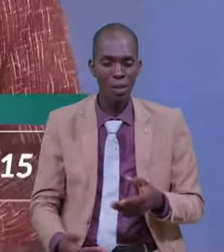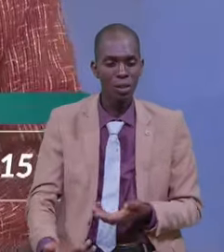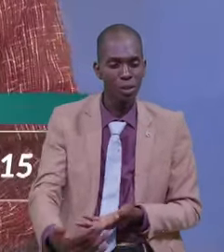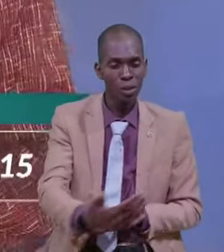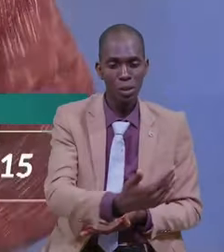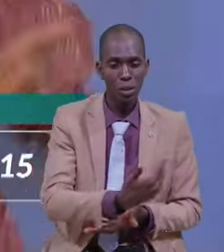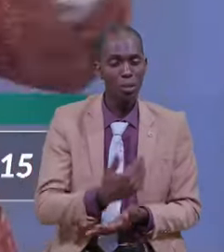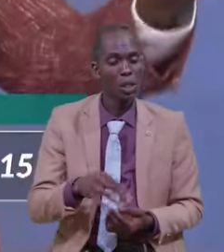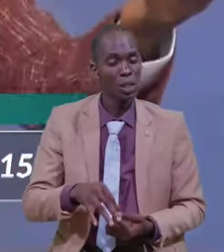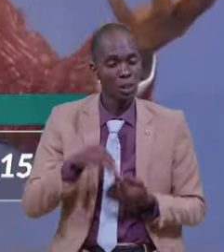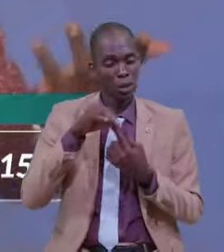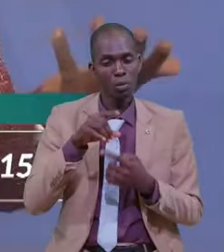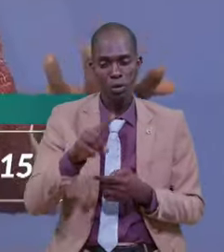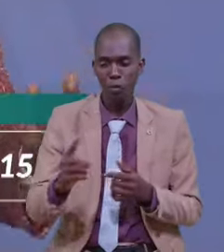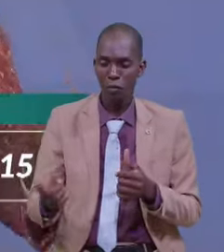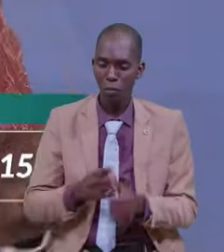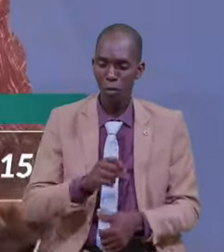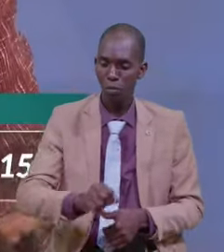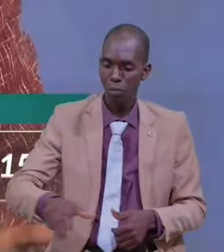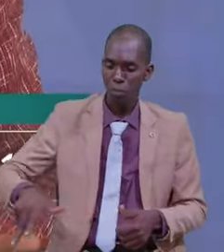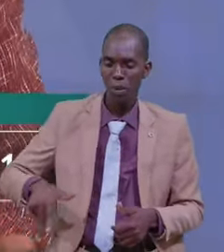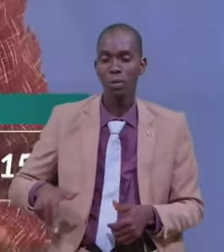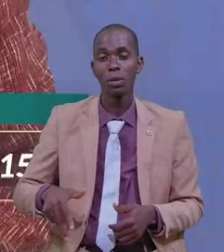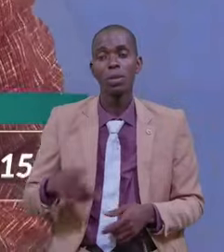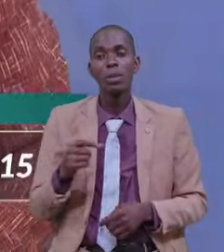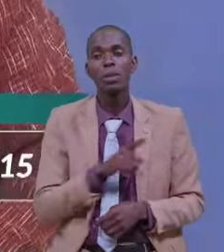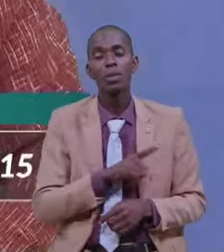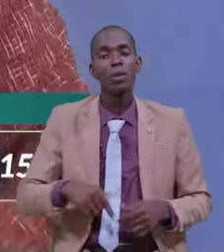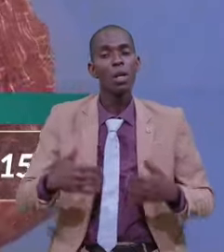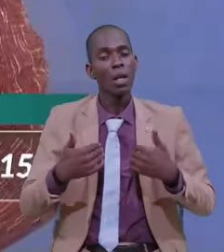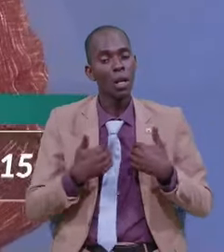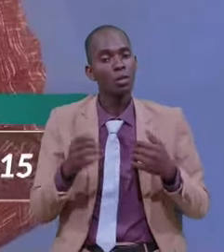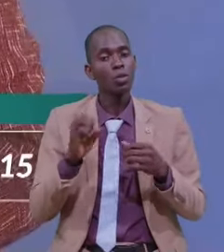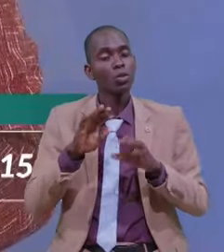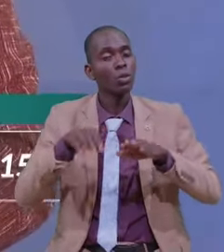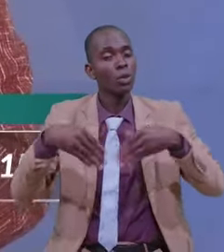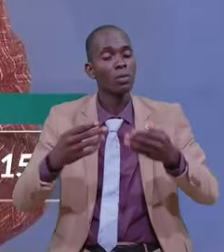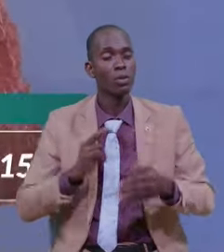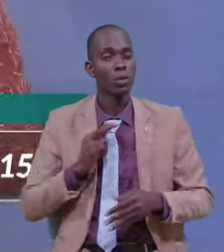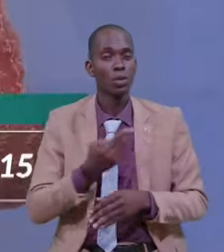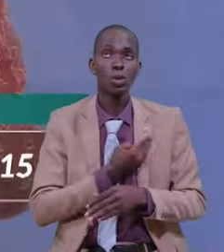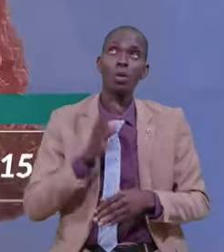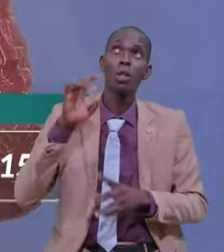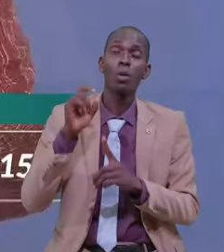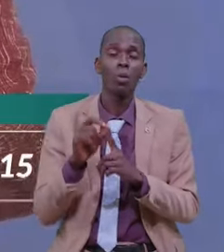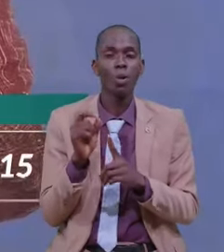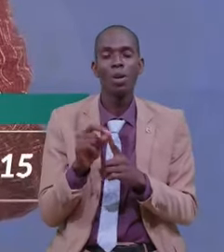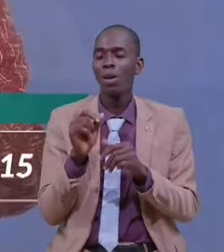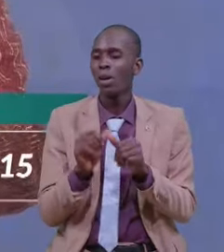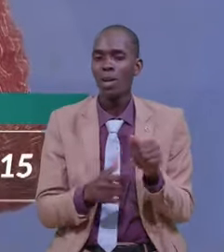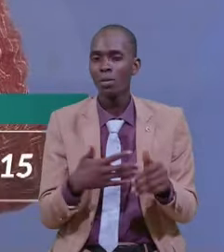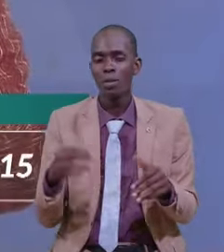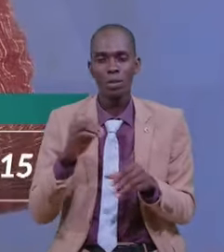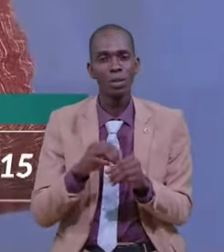he sows. The Lord has so given us the world, everything in the